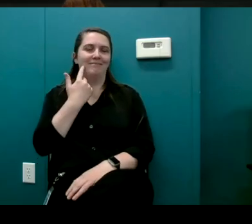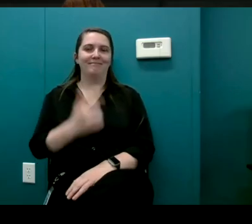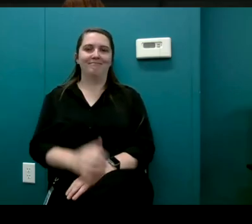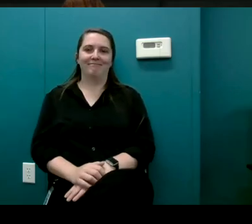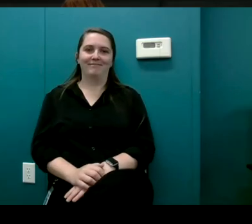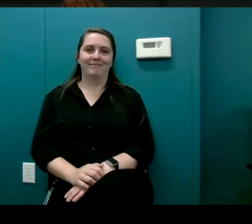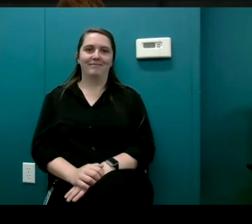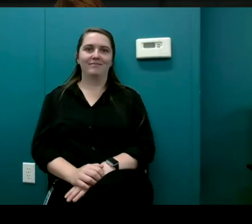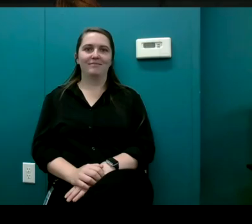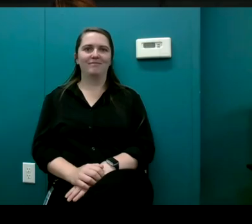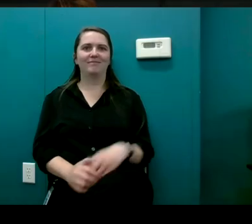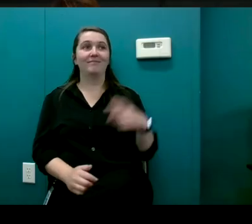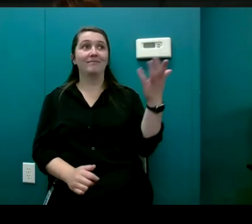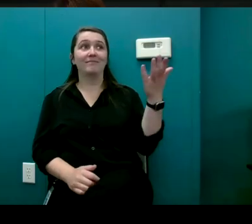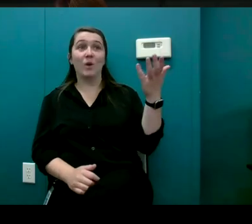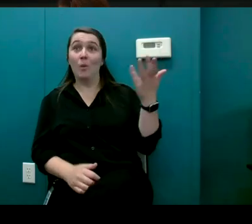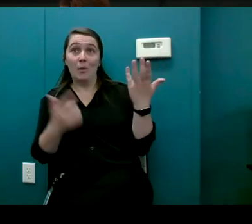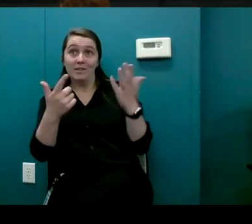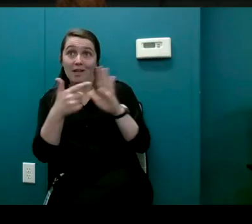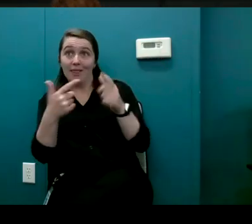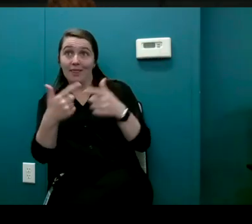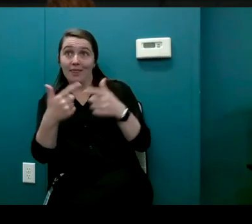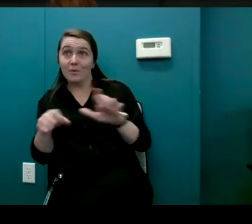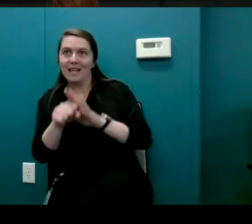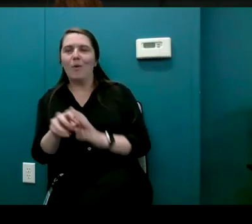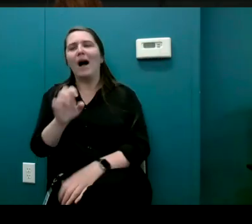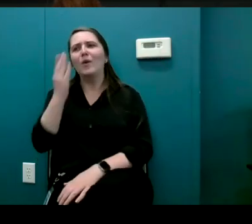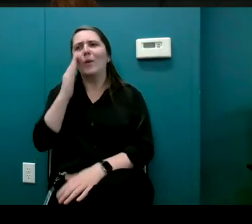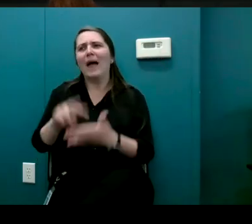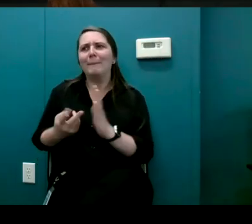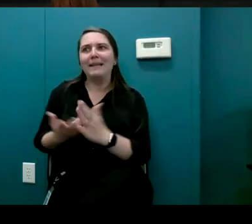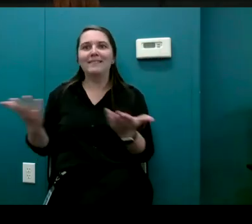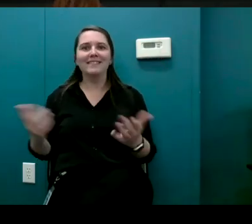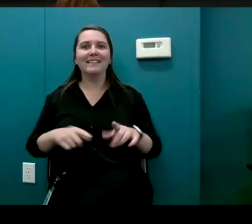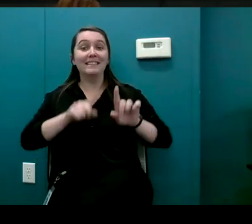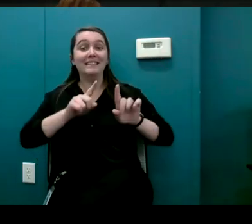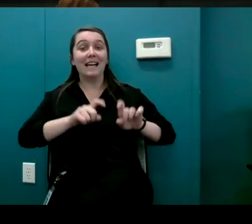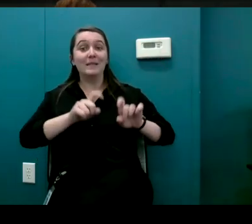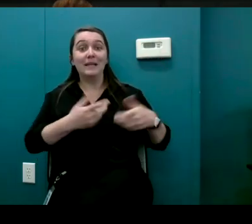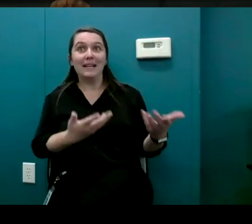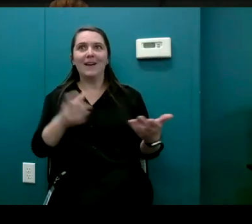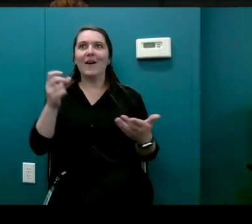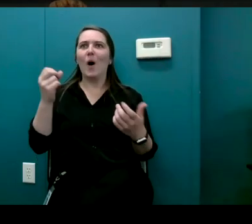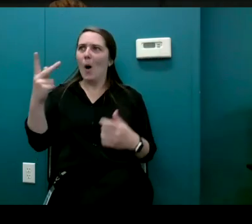Assessments. What is a language sample? Well, I know what a language sample It's is. an assessment. Okay.